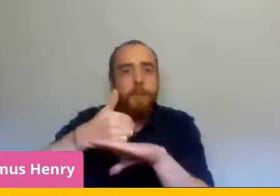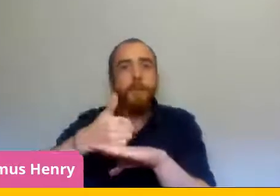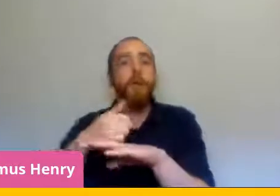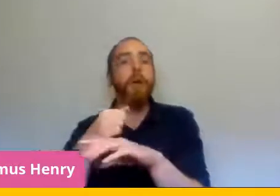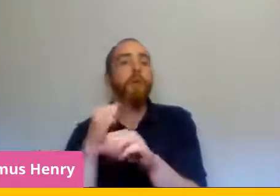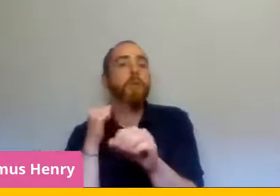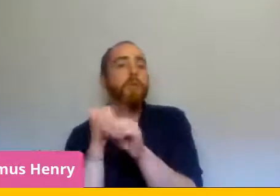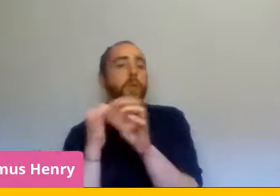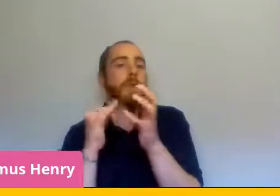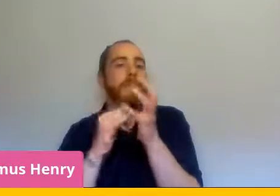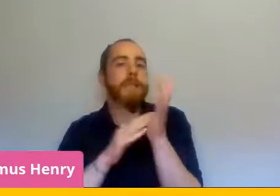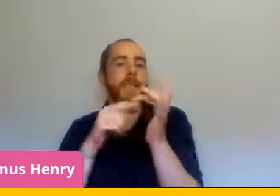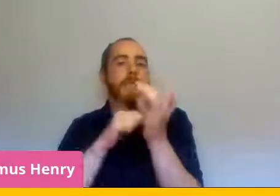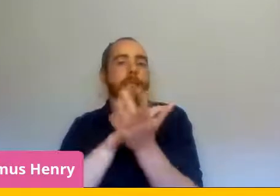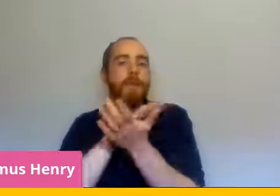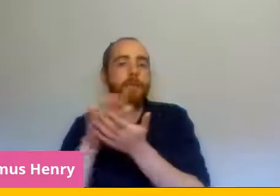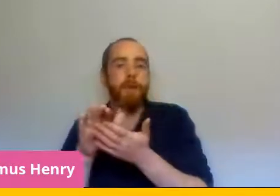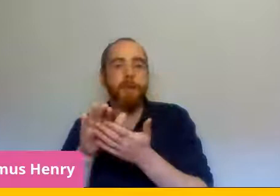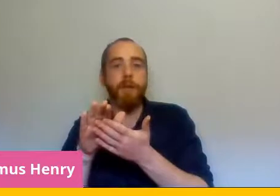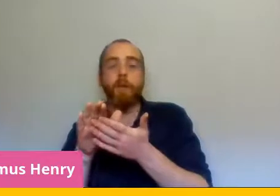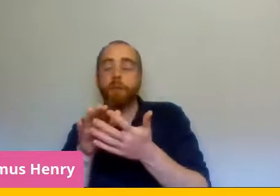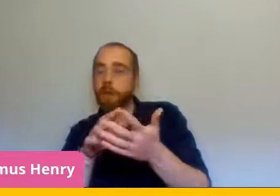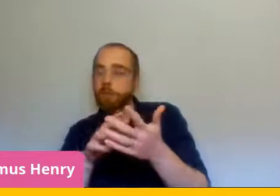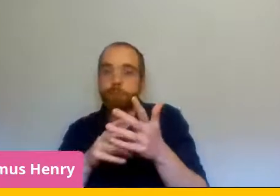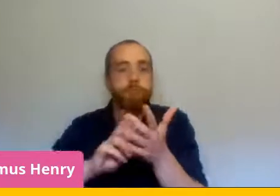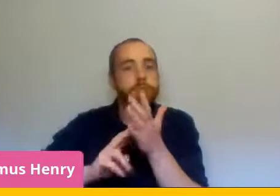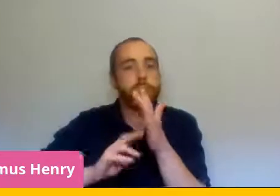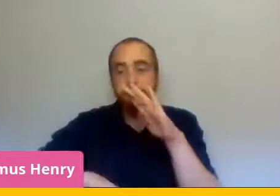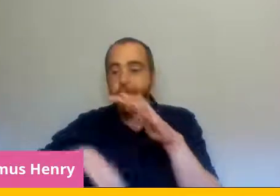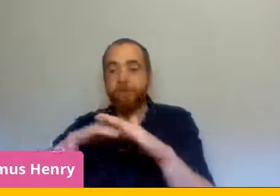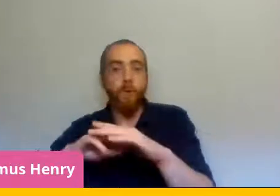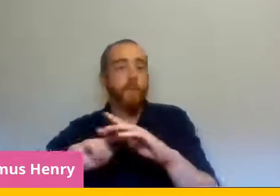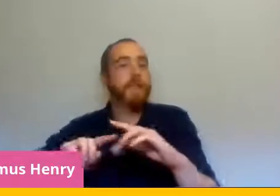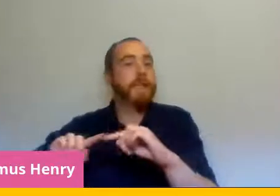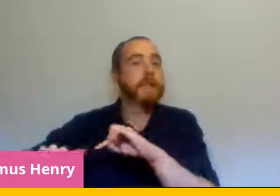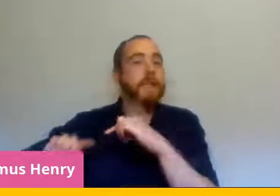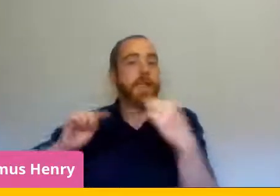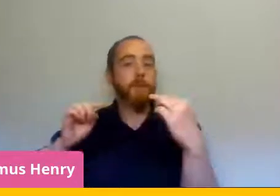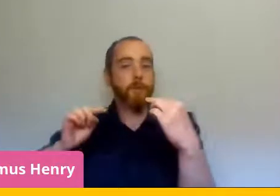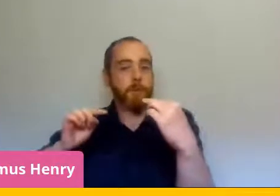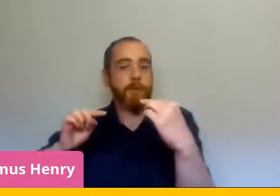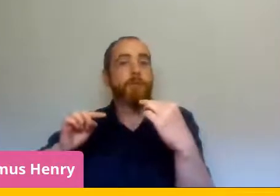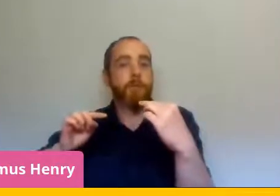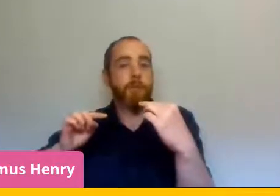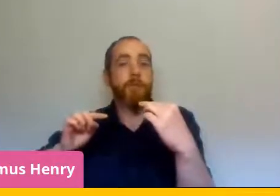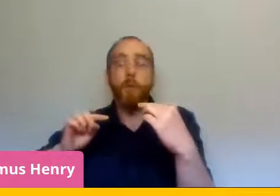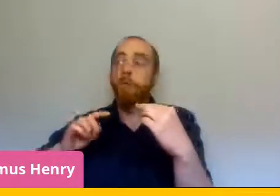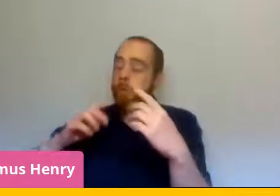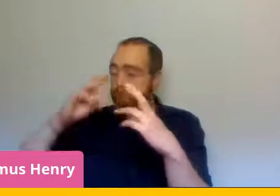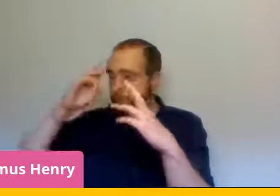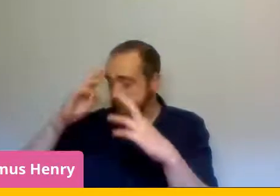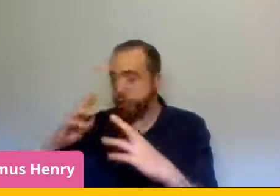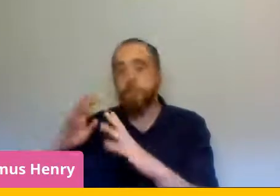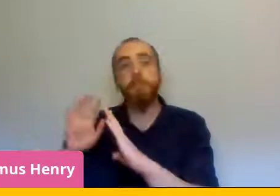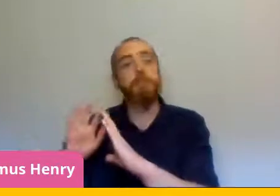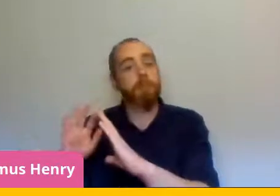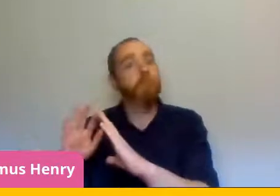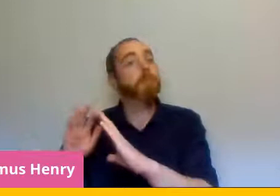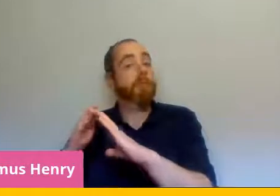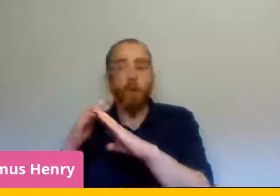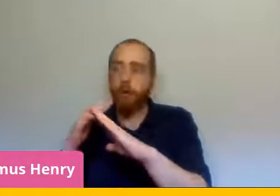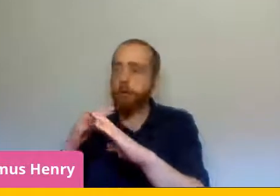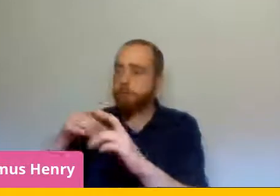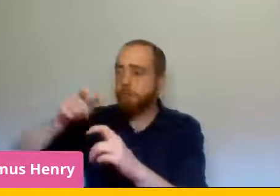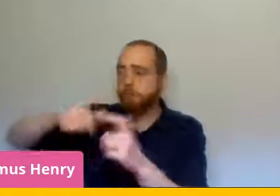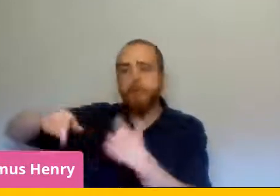into a space of organising a formal dispute. And I think we have to recognise the commitment of all the activists there and all